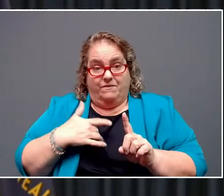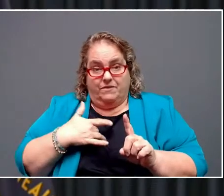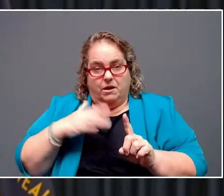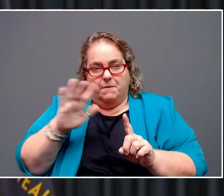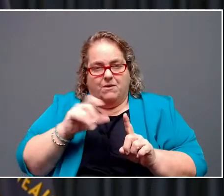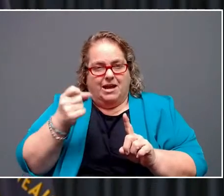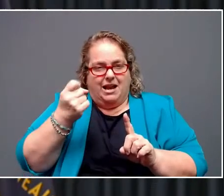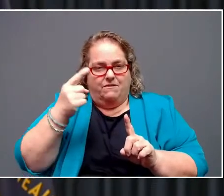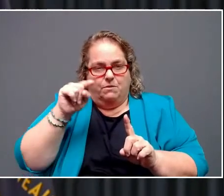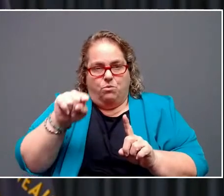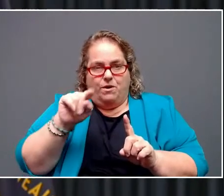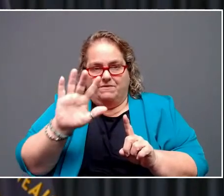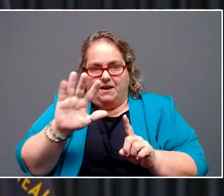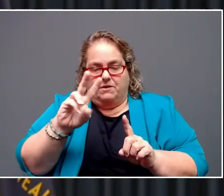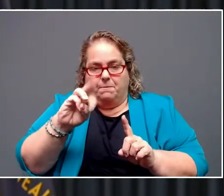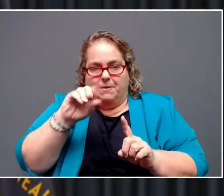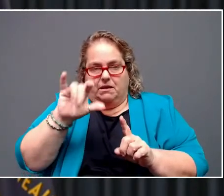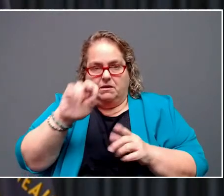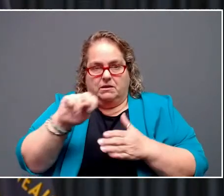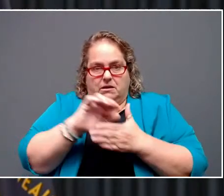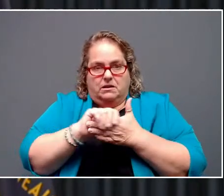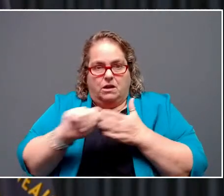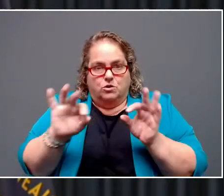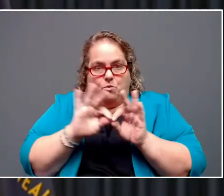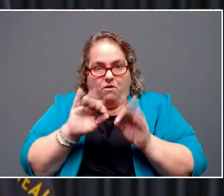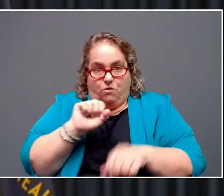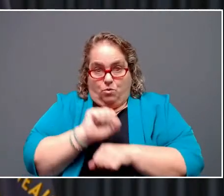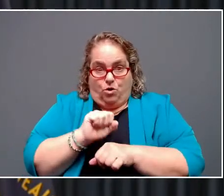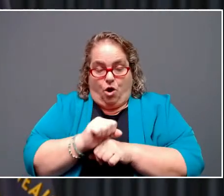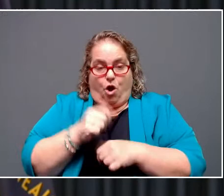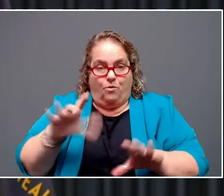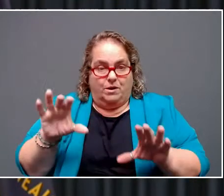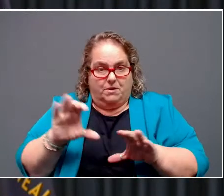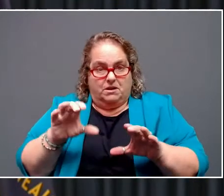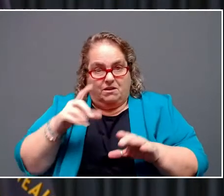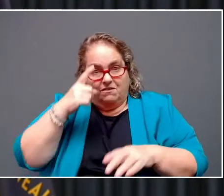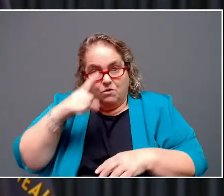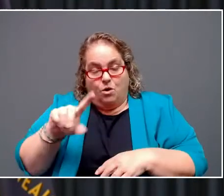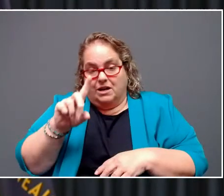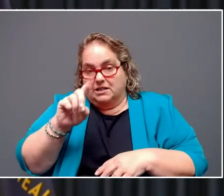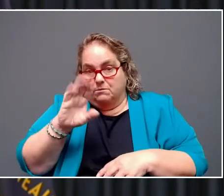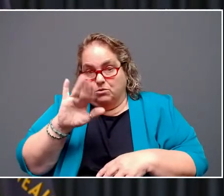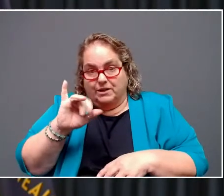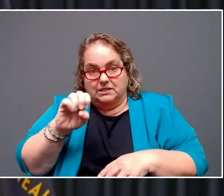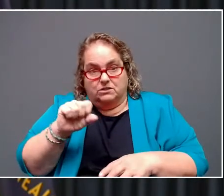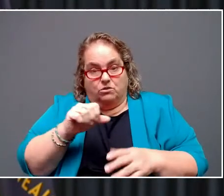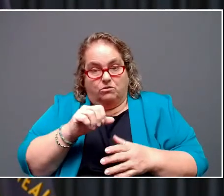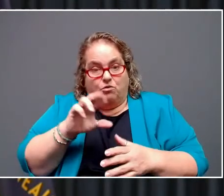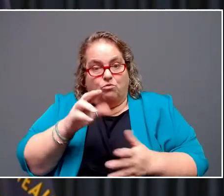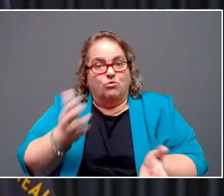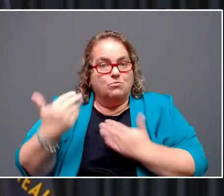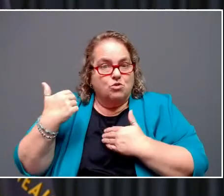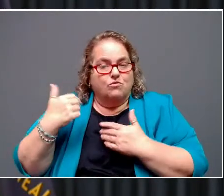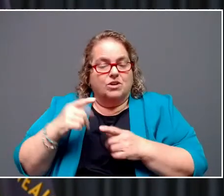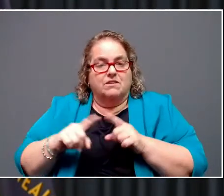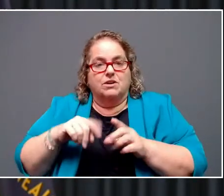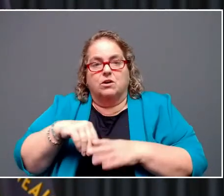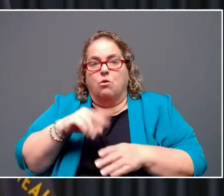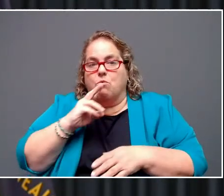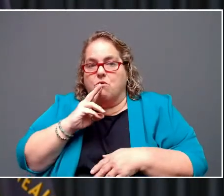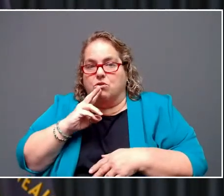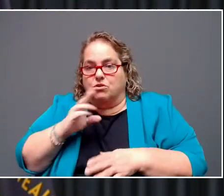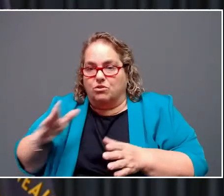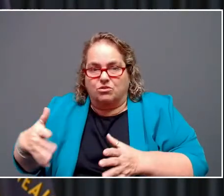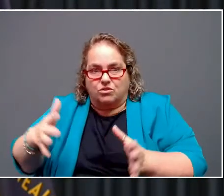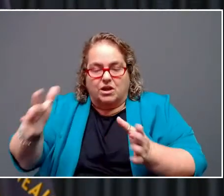$11.5 million worth of work has been done for debris removal in waterways, and $18.6 million of work has